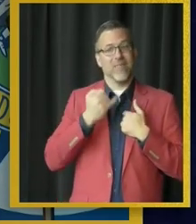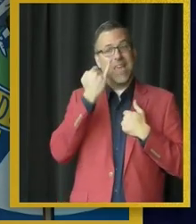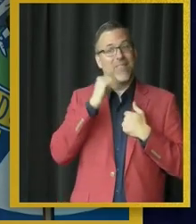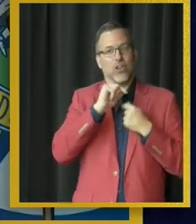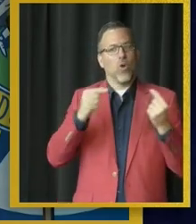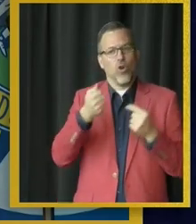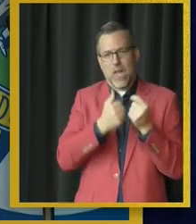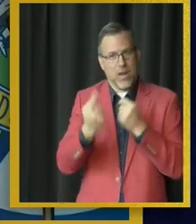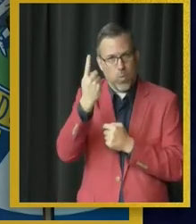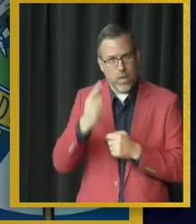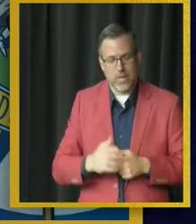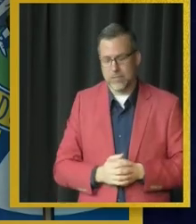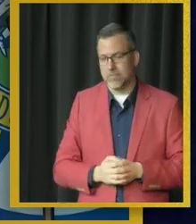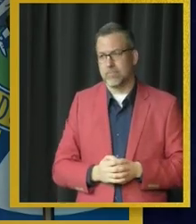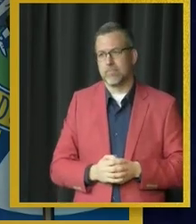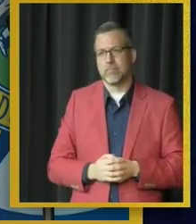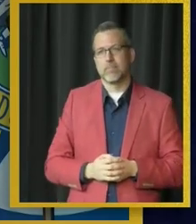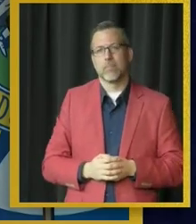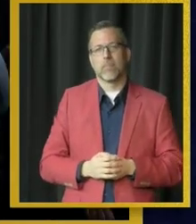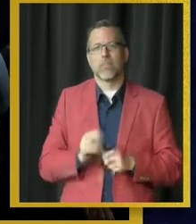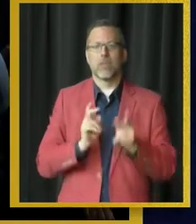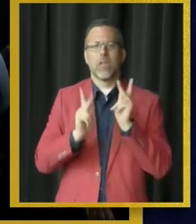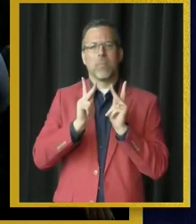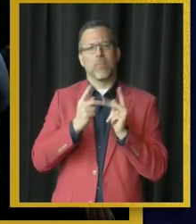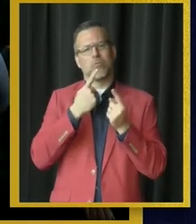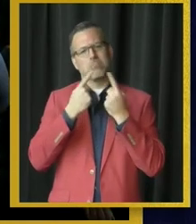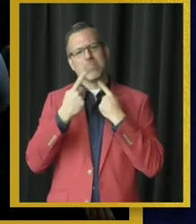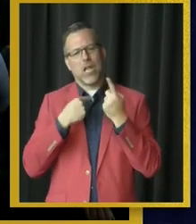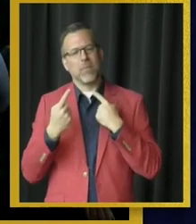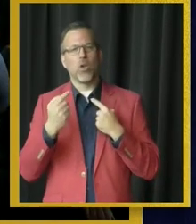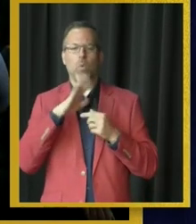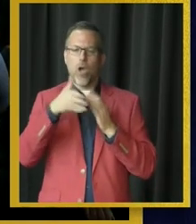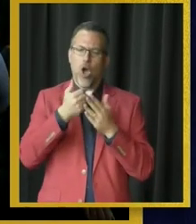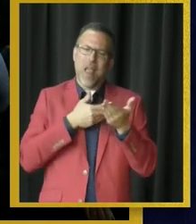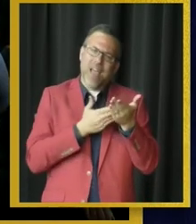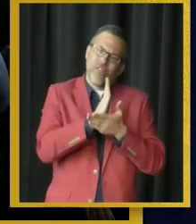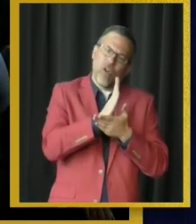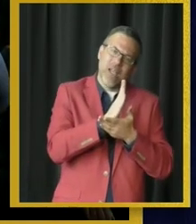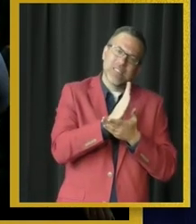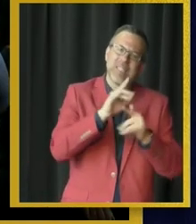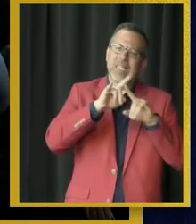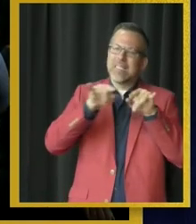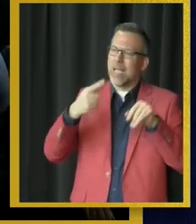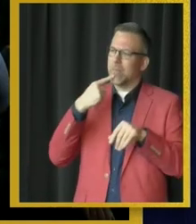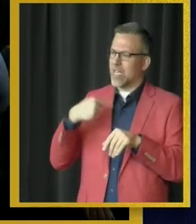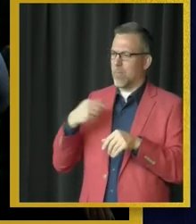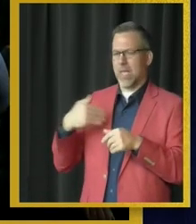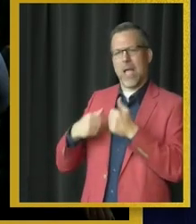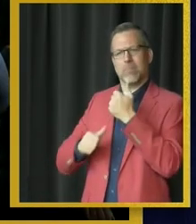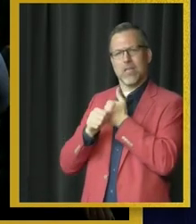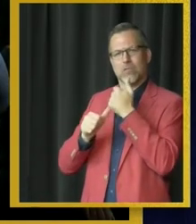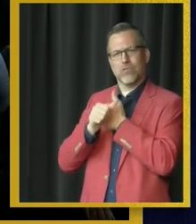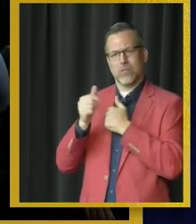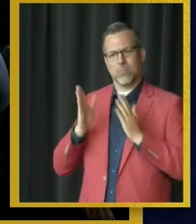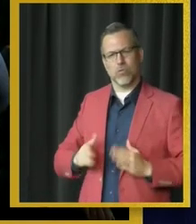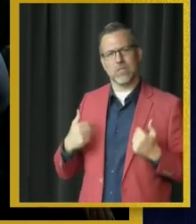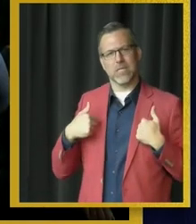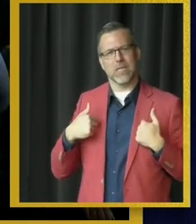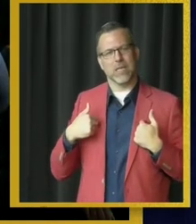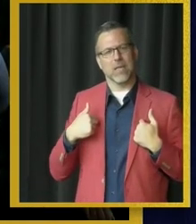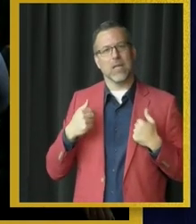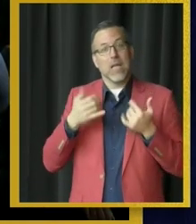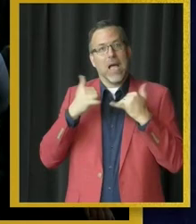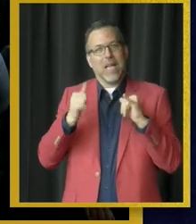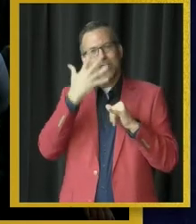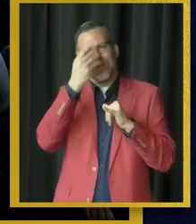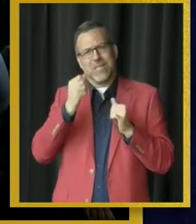hurting anyone along the way. People tell me we all have these rights and then tell me I am dangerous. I still sleep with a